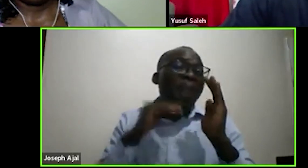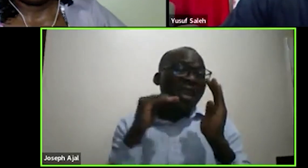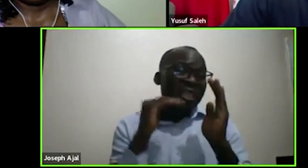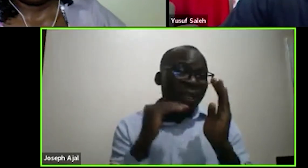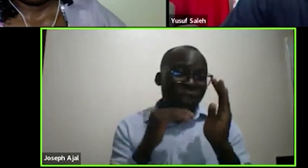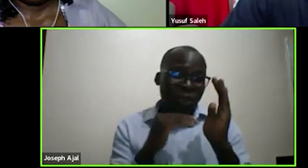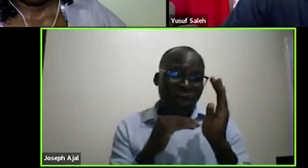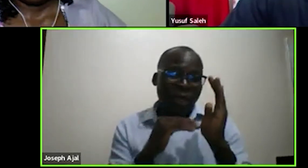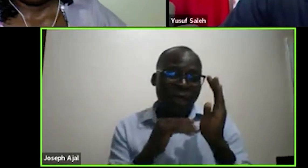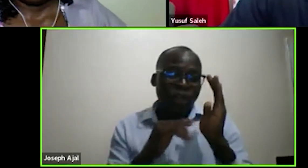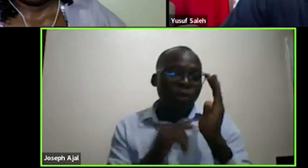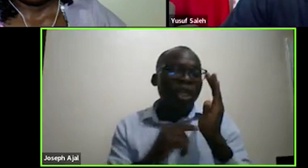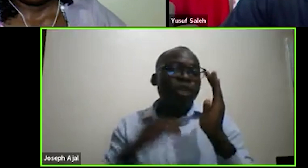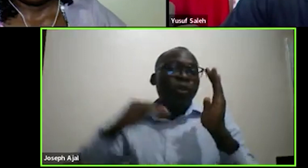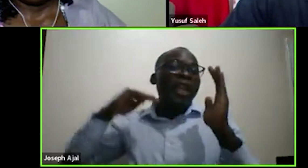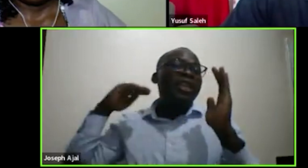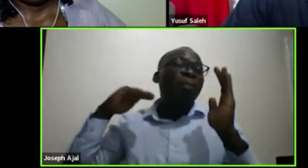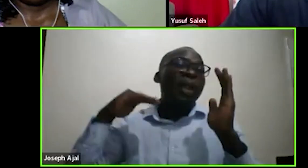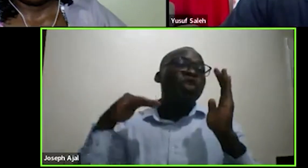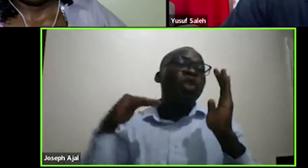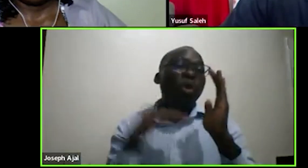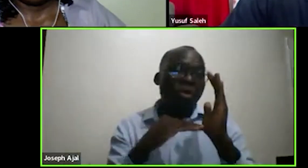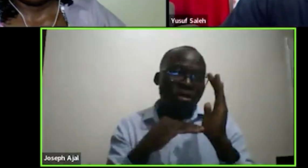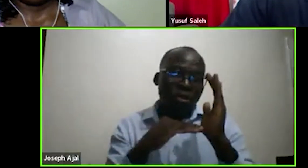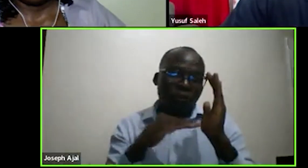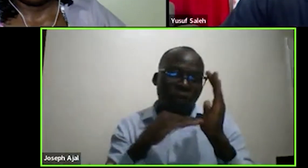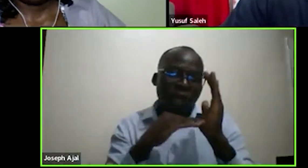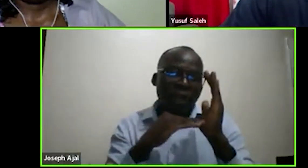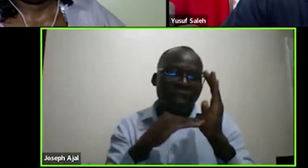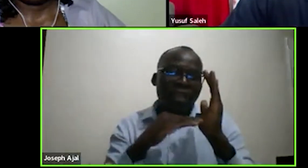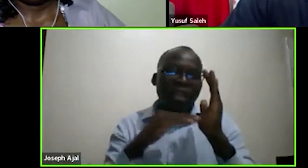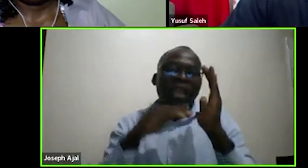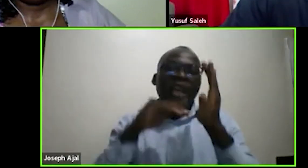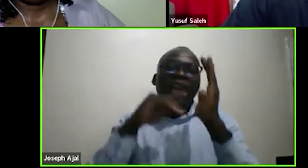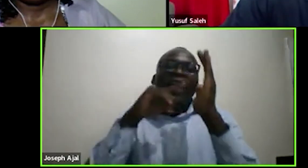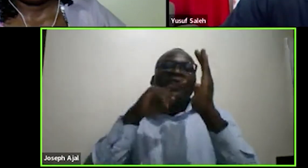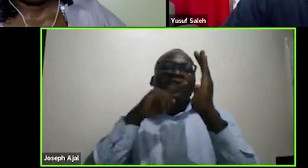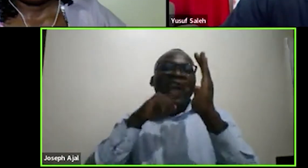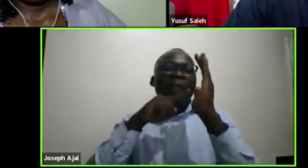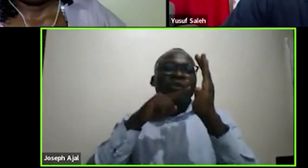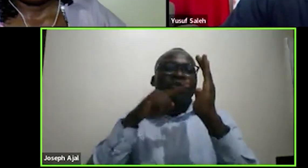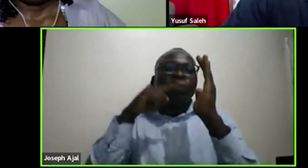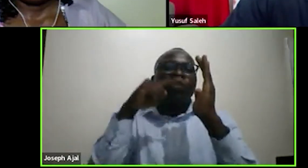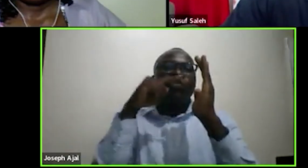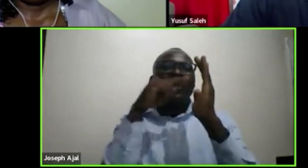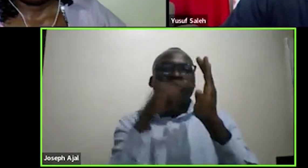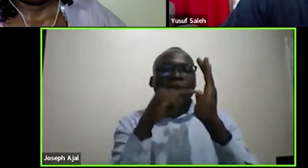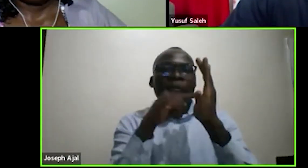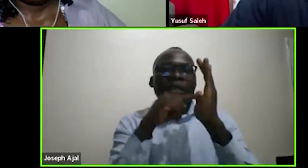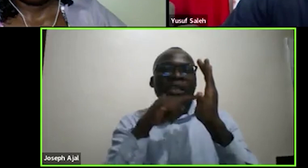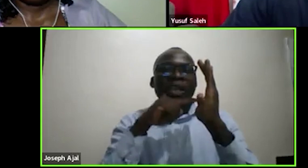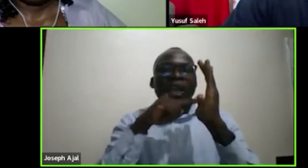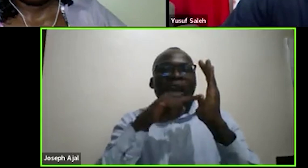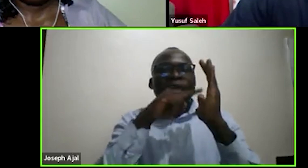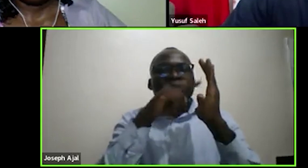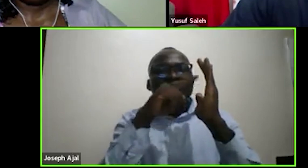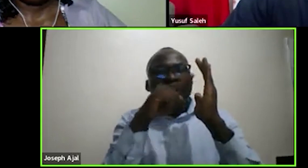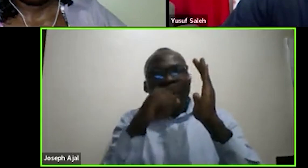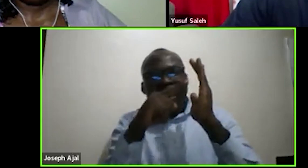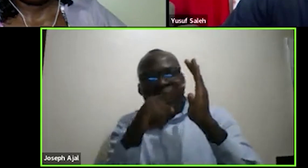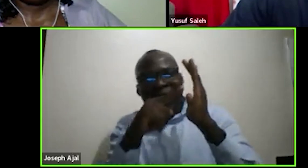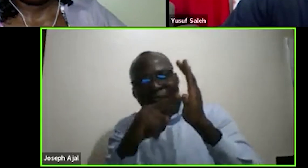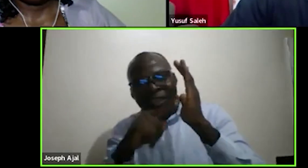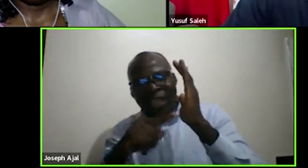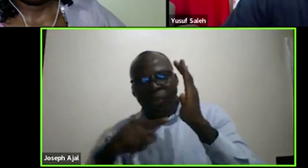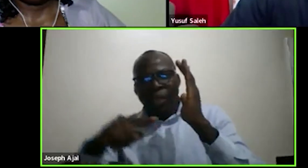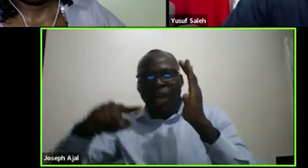actually maximize your career, you're beginning to hit the plateau of your career, it's the time to go to the top of it and